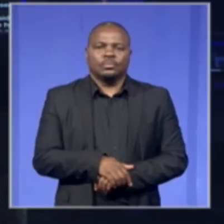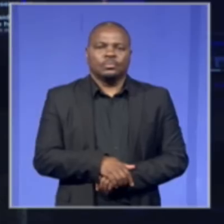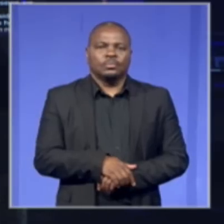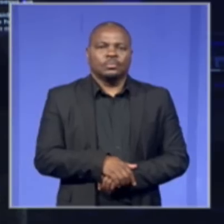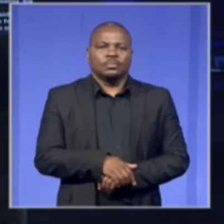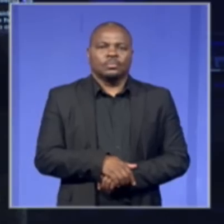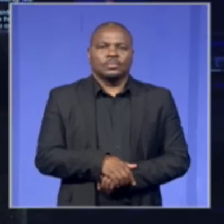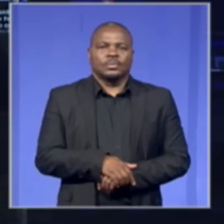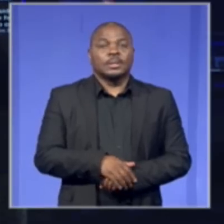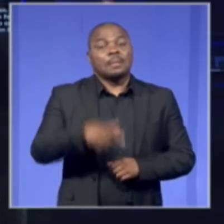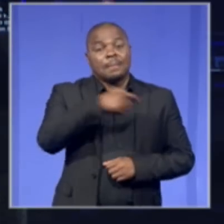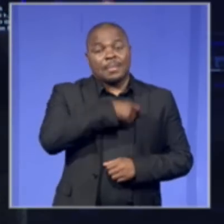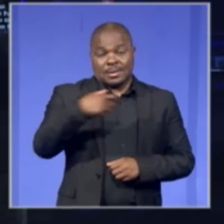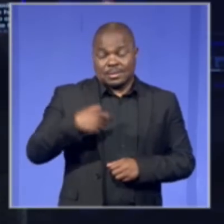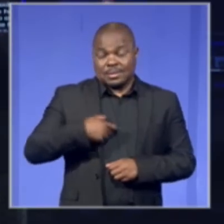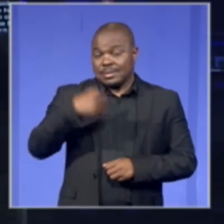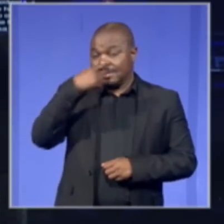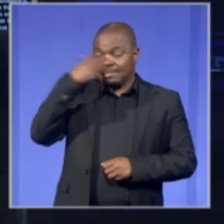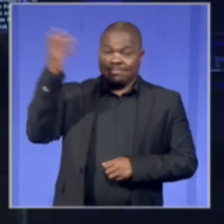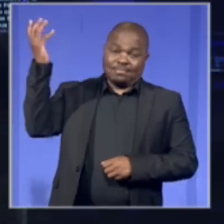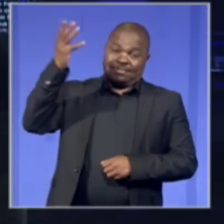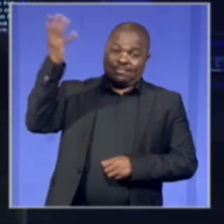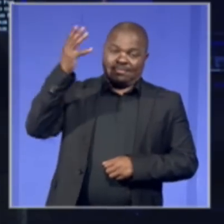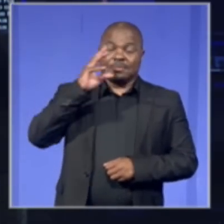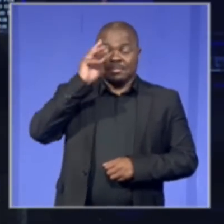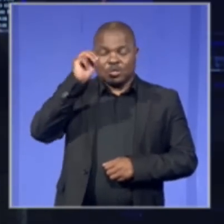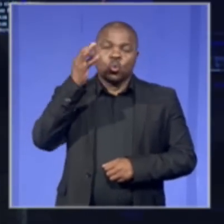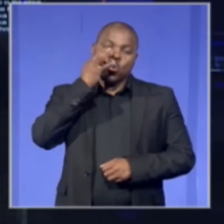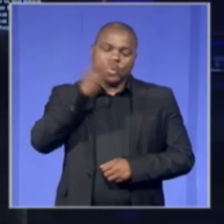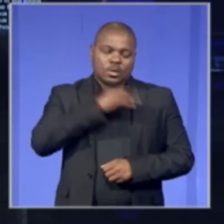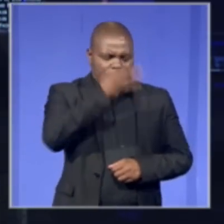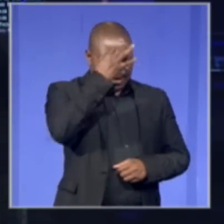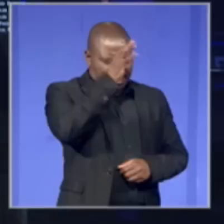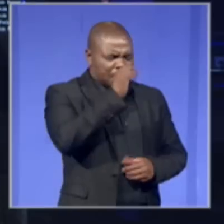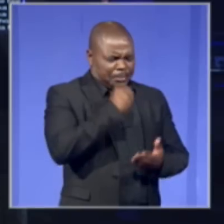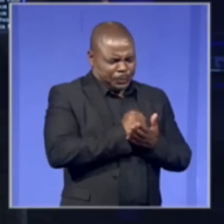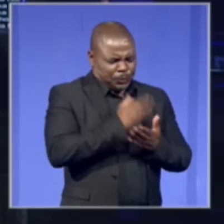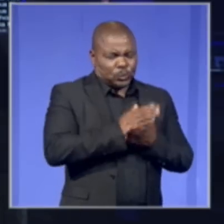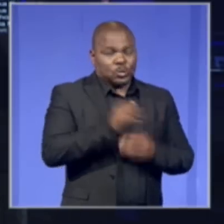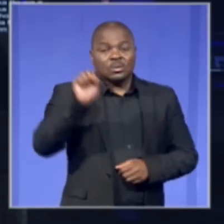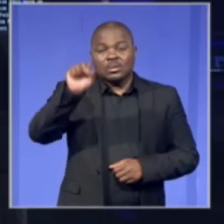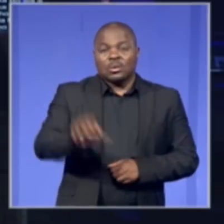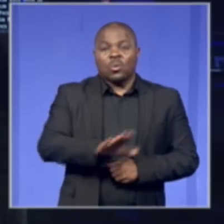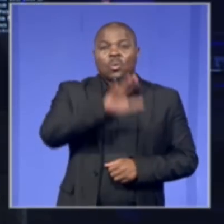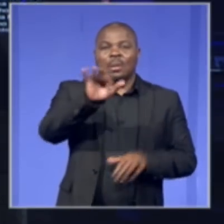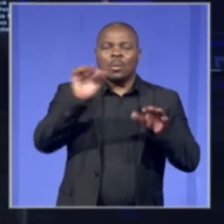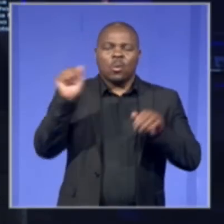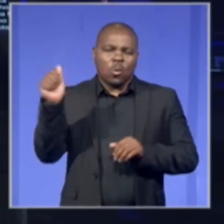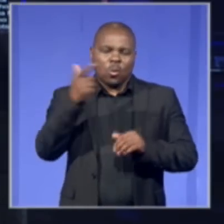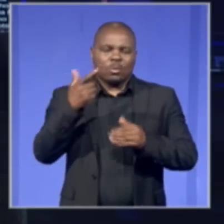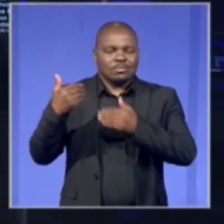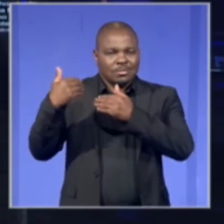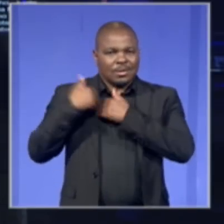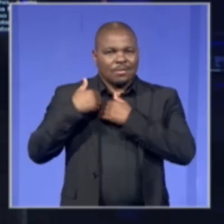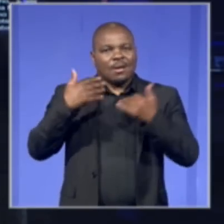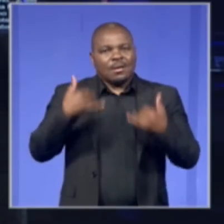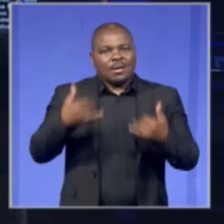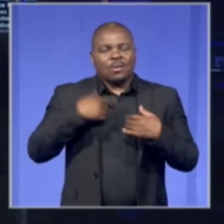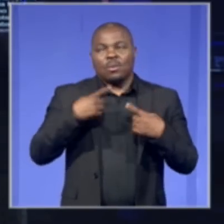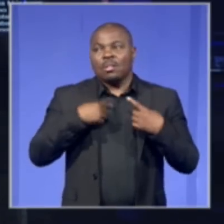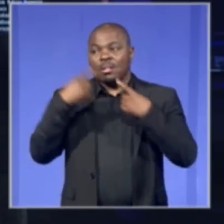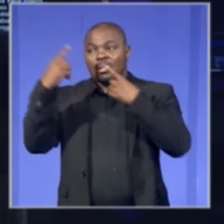Molaetseng wa hae mopresidente o boletse ha mmuso o tla etsa bonnete ba hore maAfrika Borwa a phela ka polokeo. Jwale re fetela